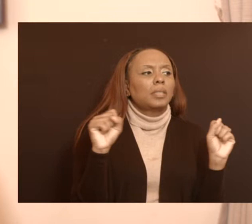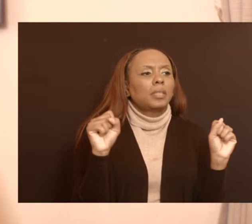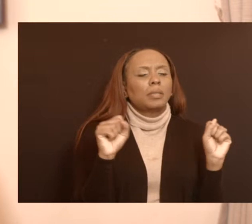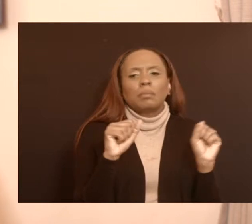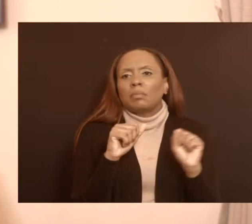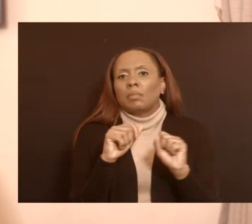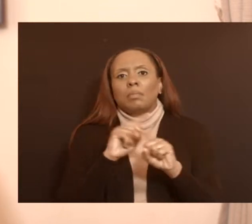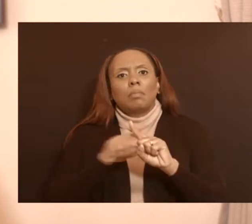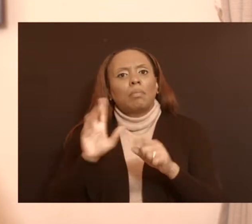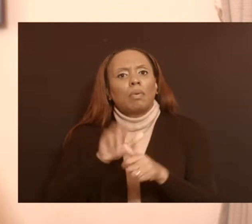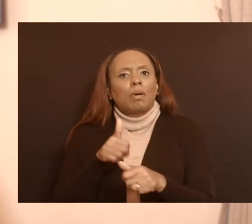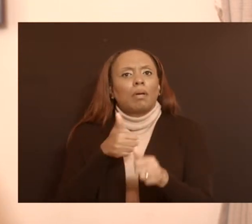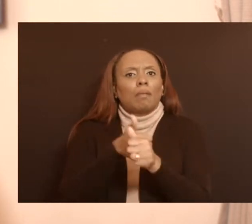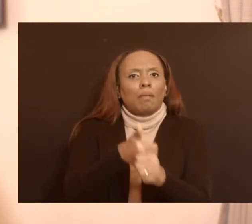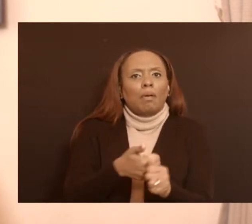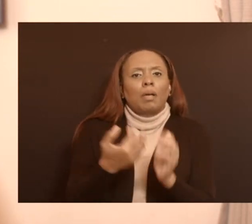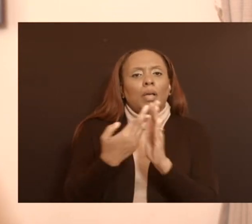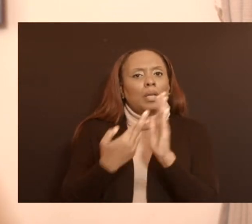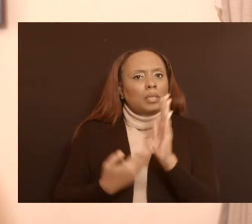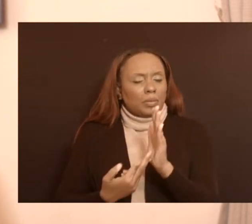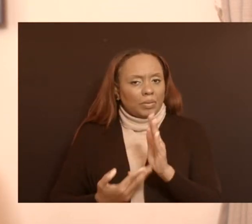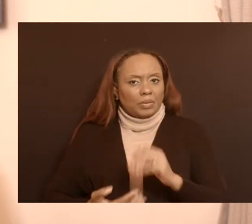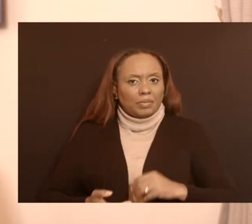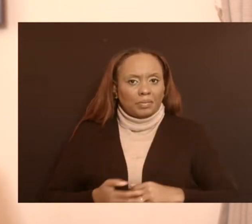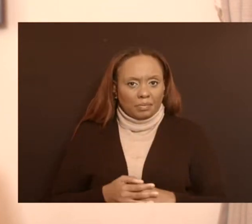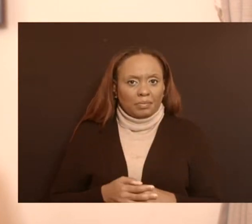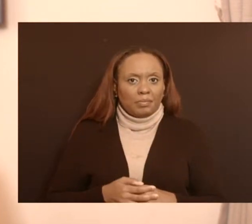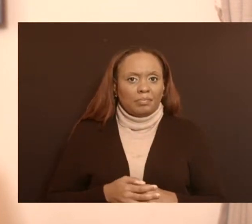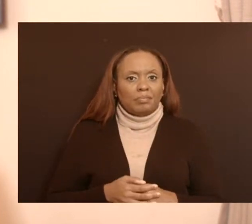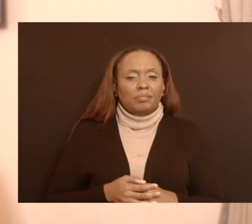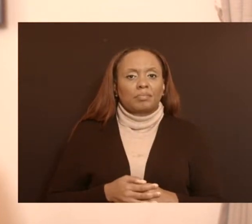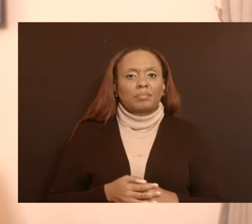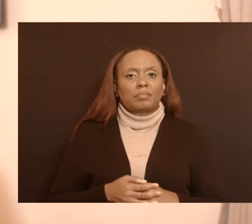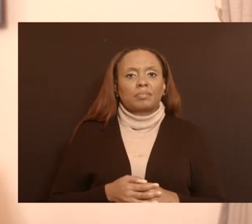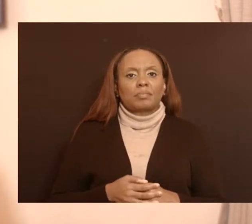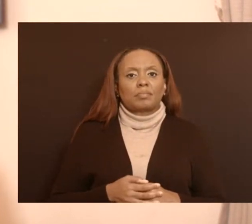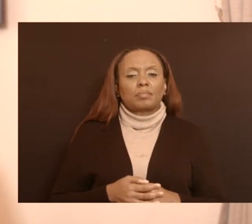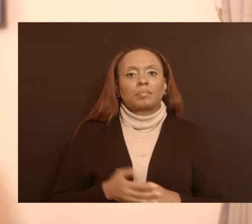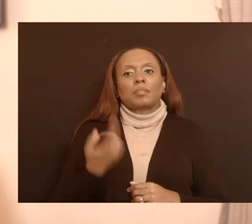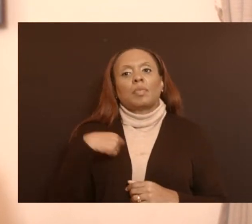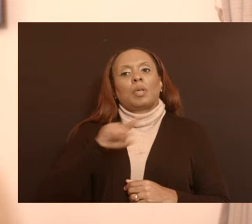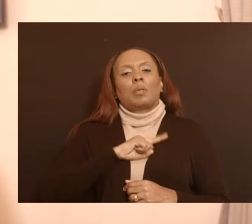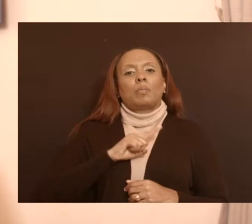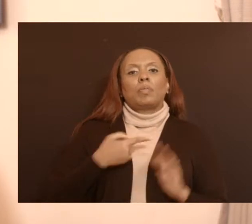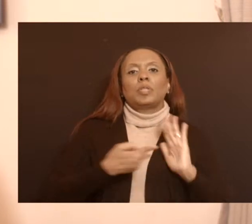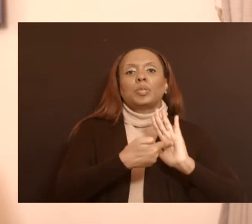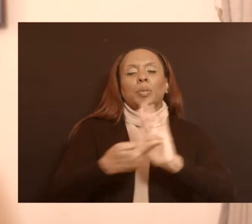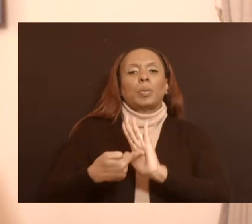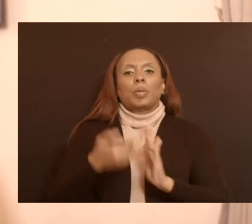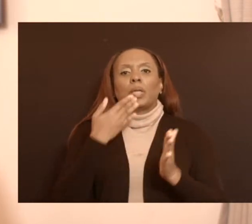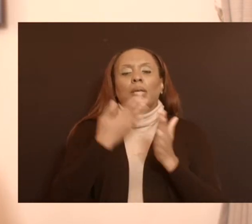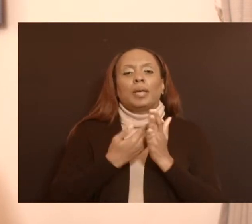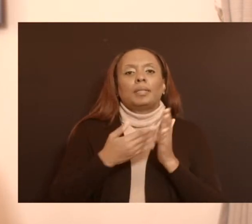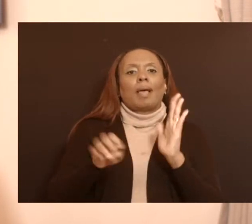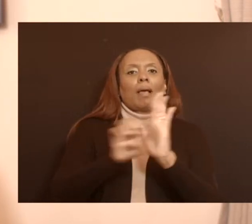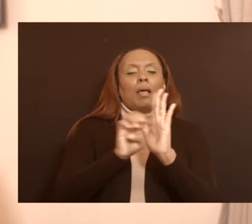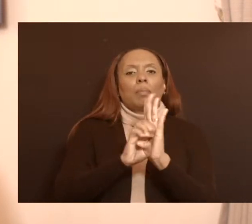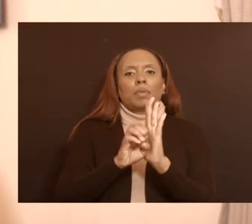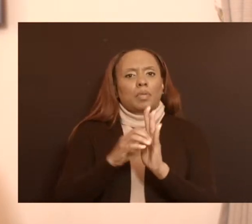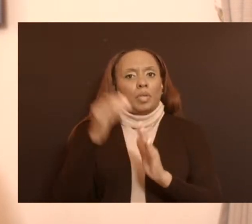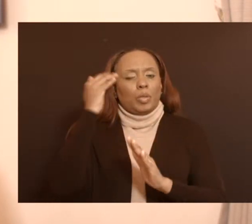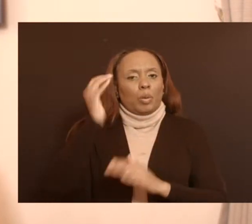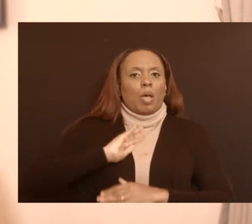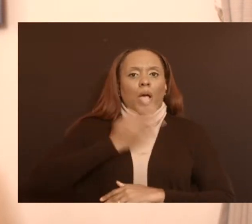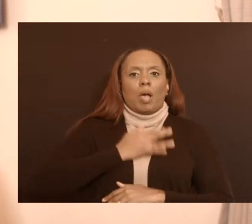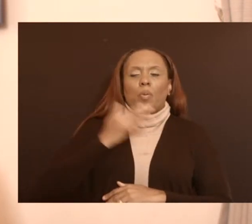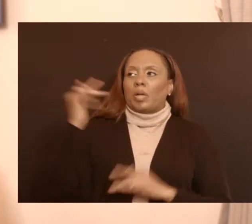burdening it with COVID. We have been able to set the example with reference to our travel protocols. If you look